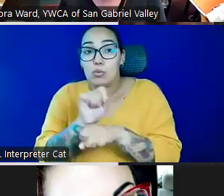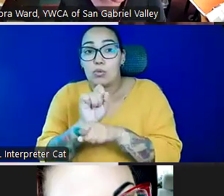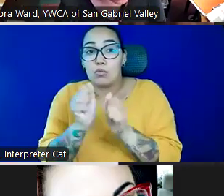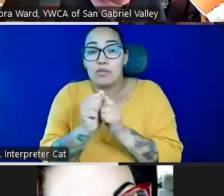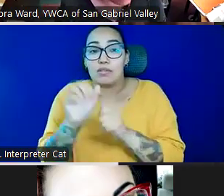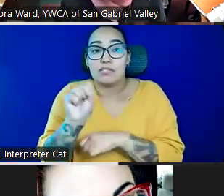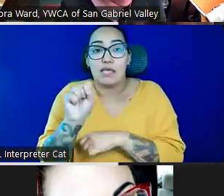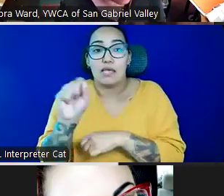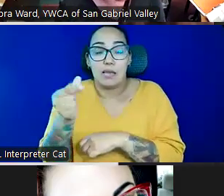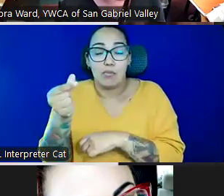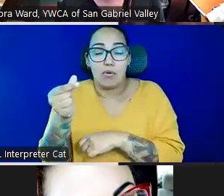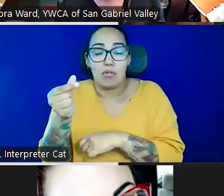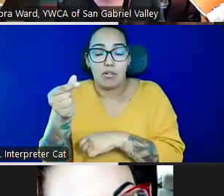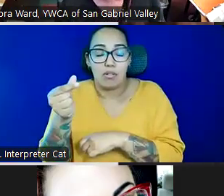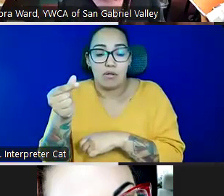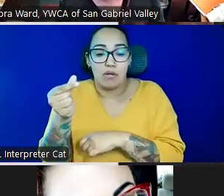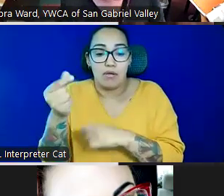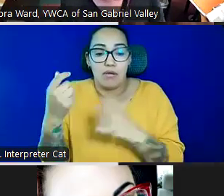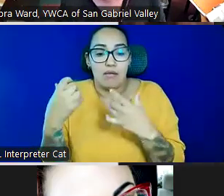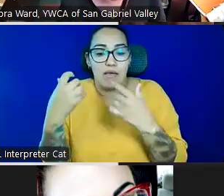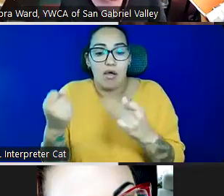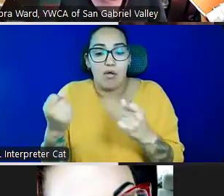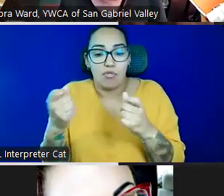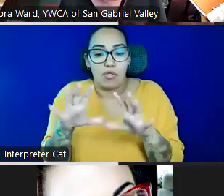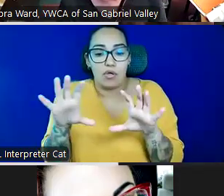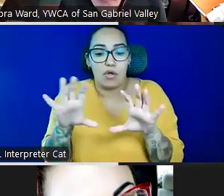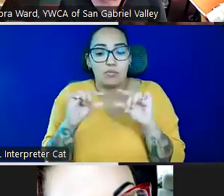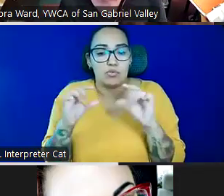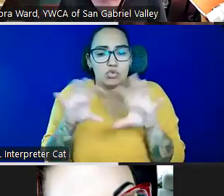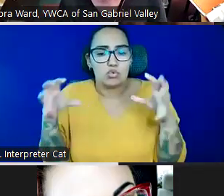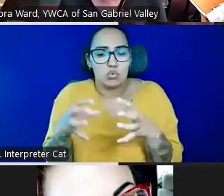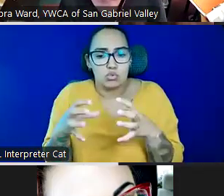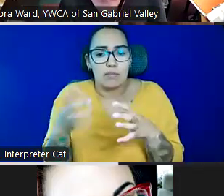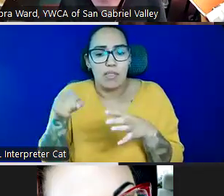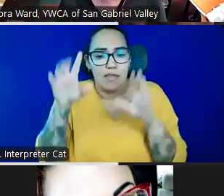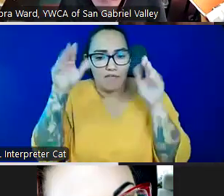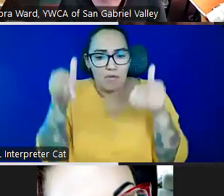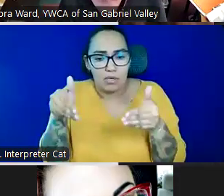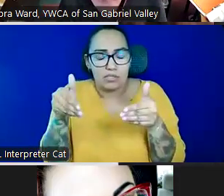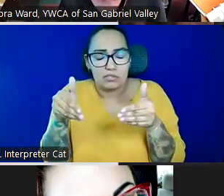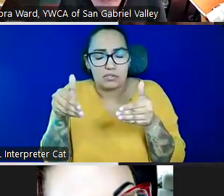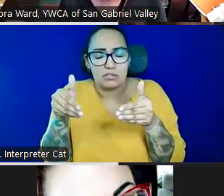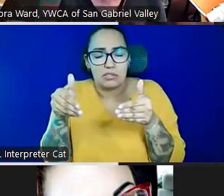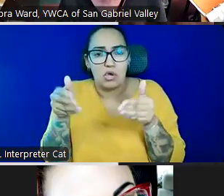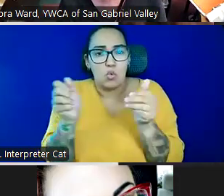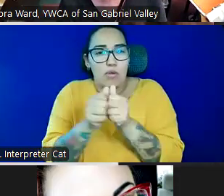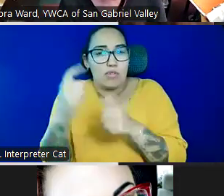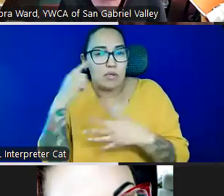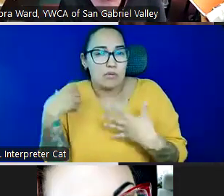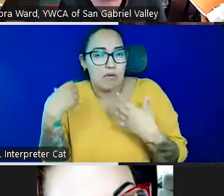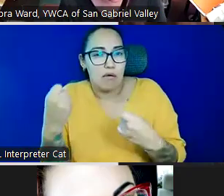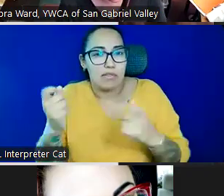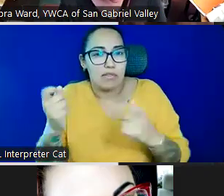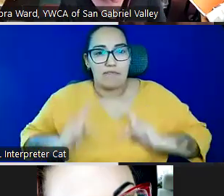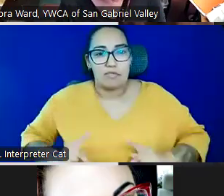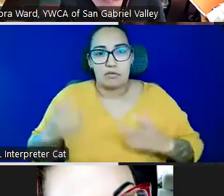Gabriel Valley Health Consortium, which focuses a lot on mental health, physical